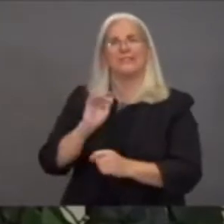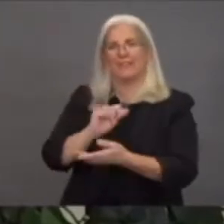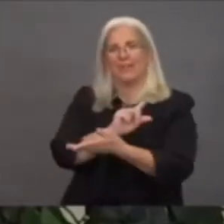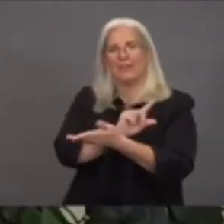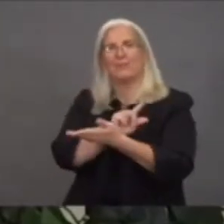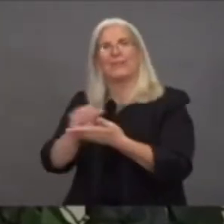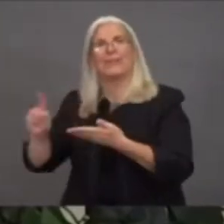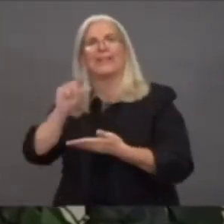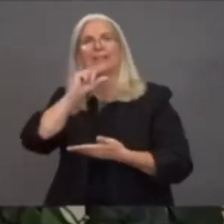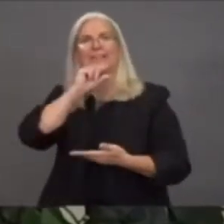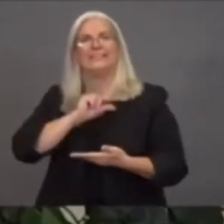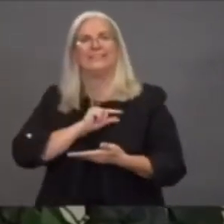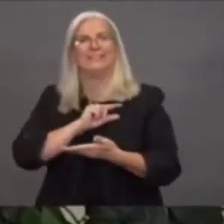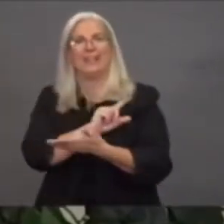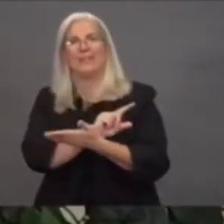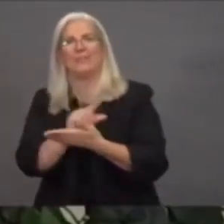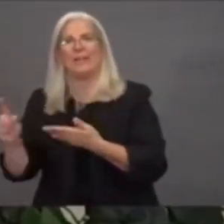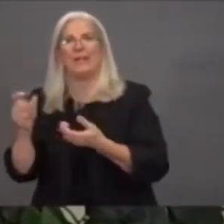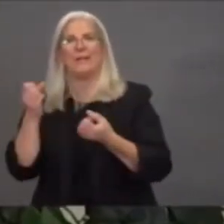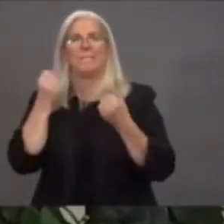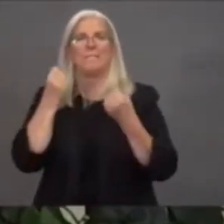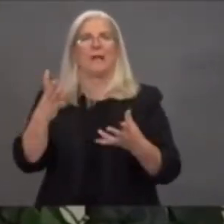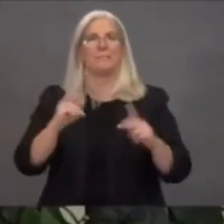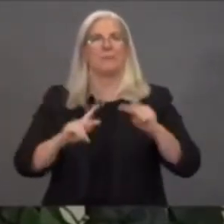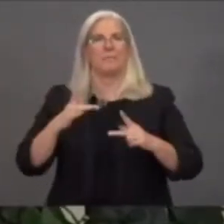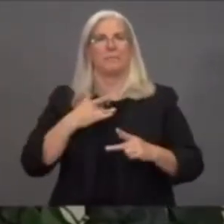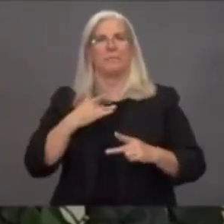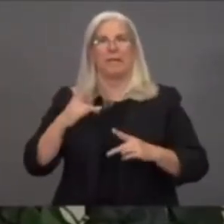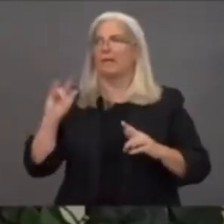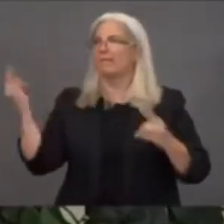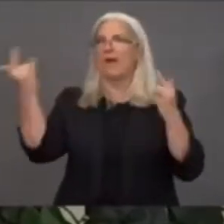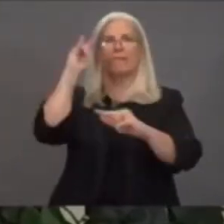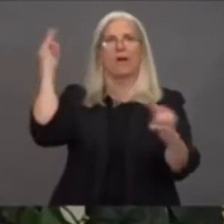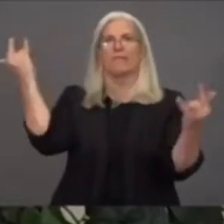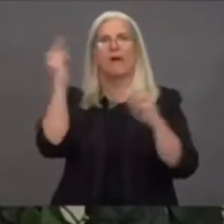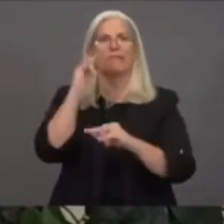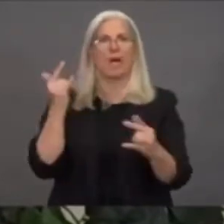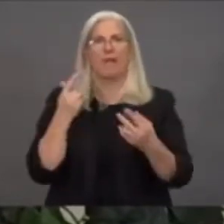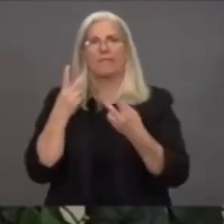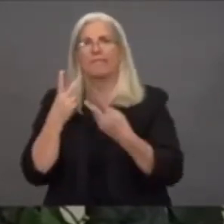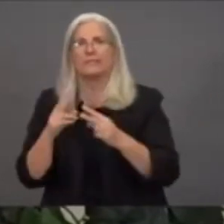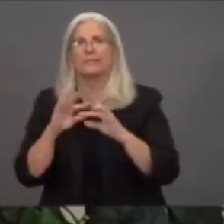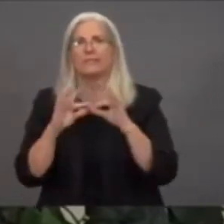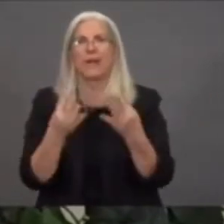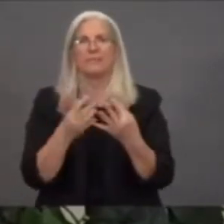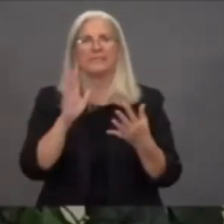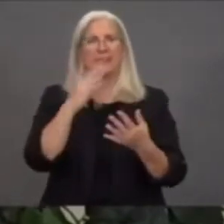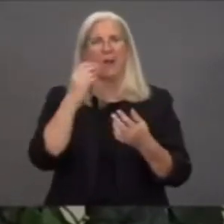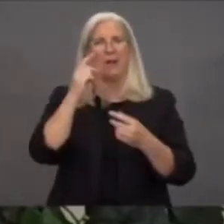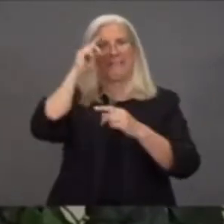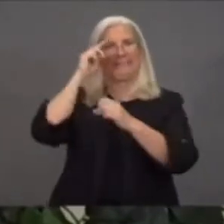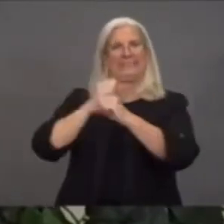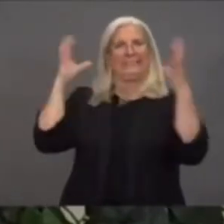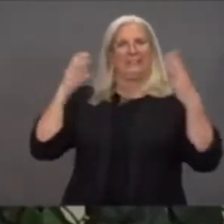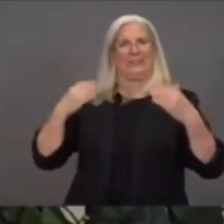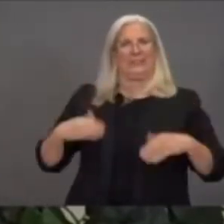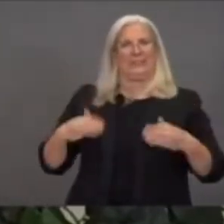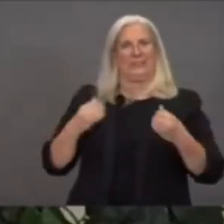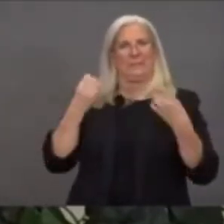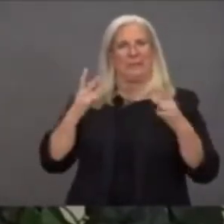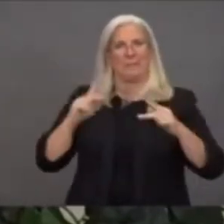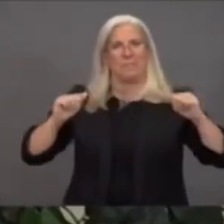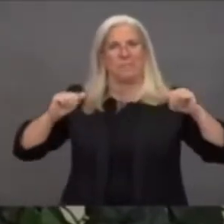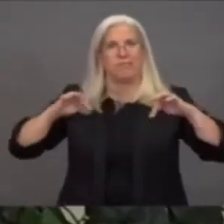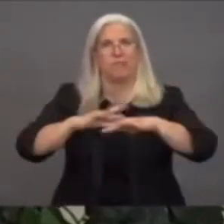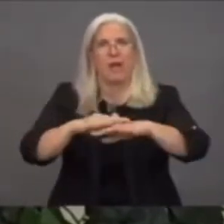heavy flying week, lots of people flying everywhere. And so if you imagine a lot of people going to the airport, sitting